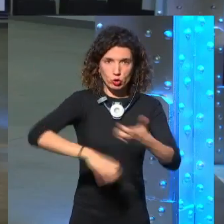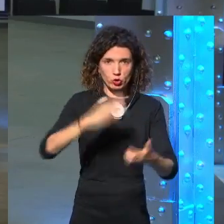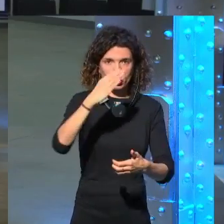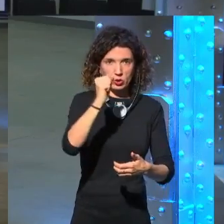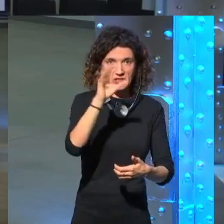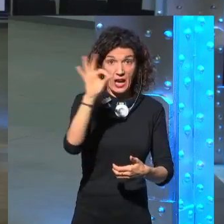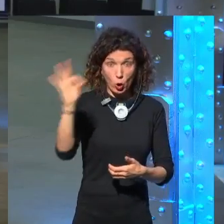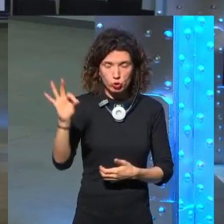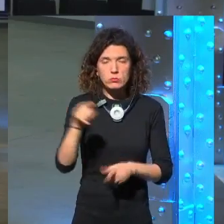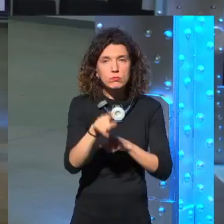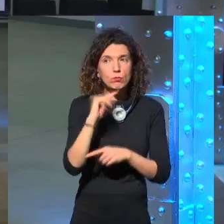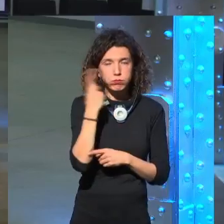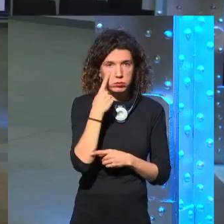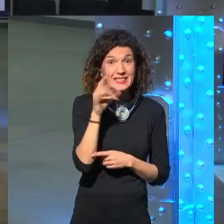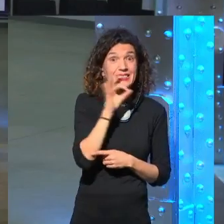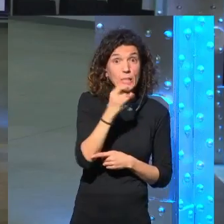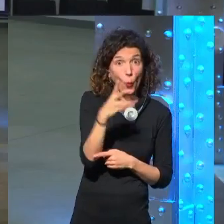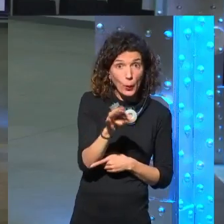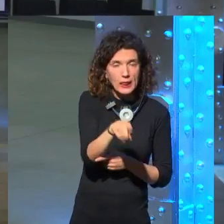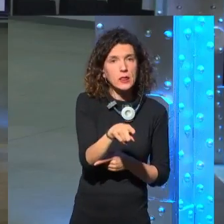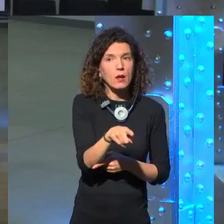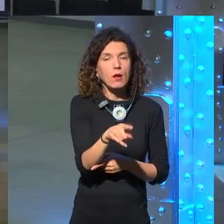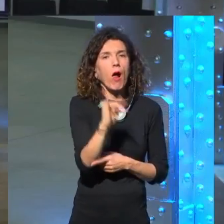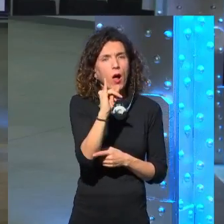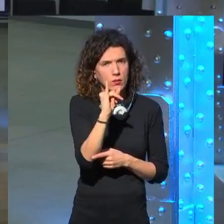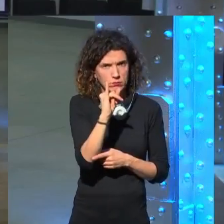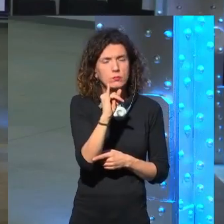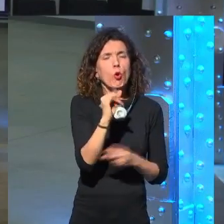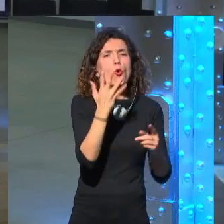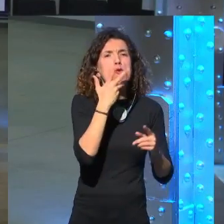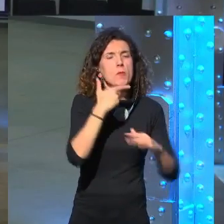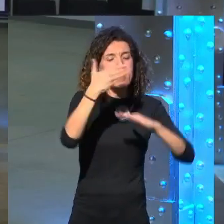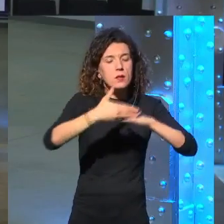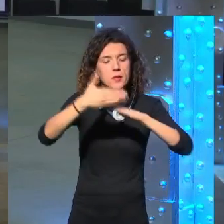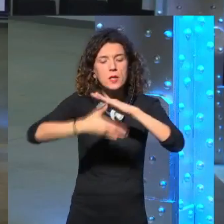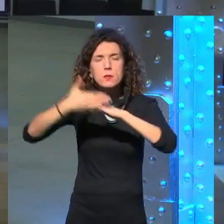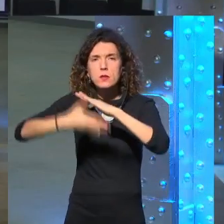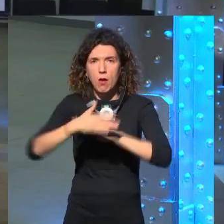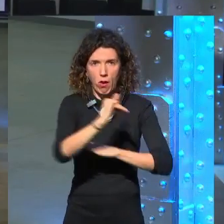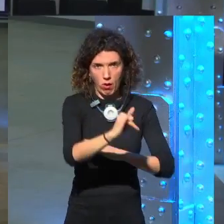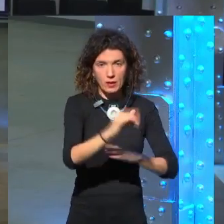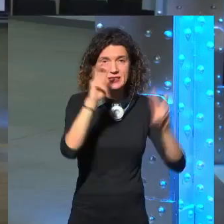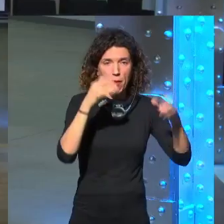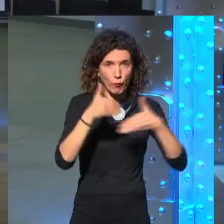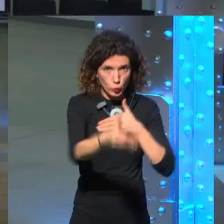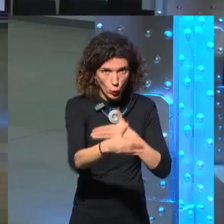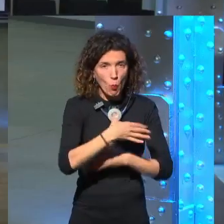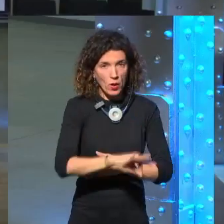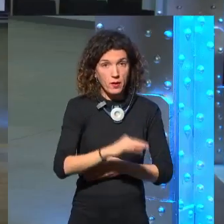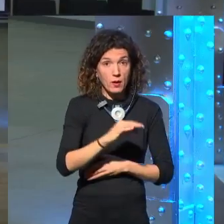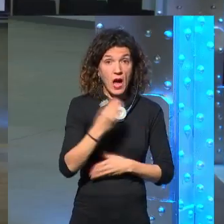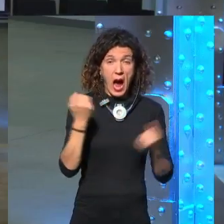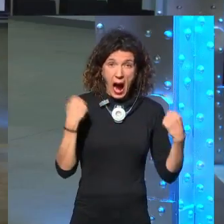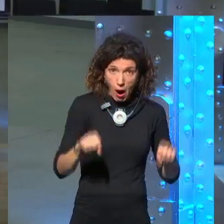century, really places limits on the knowledge that we can have about the future, even if we have the